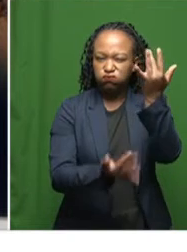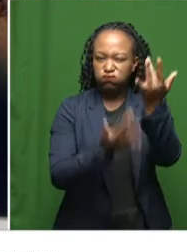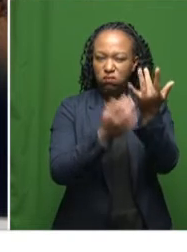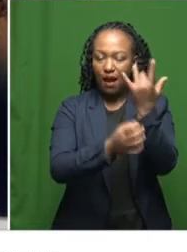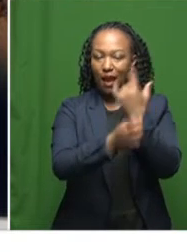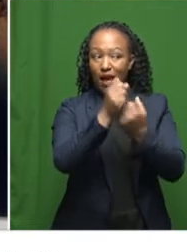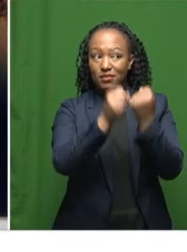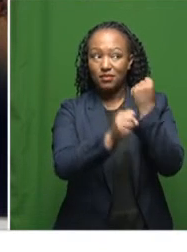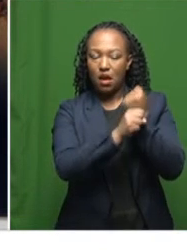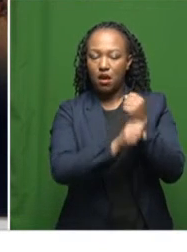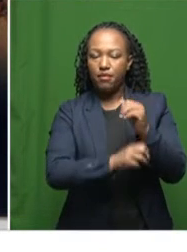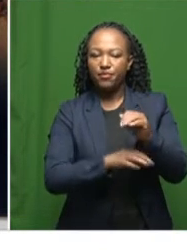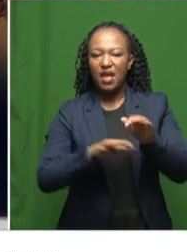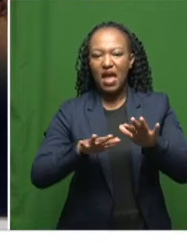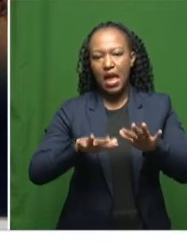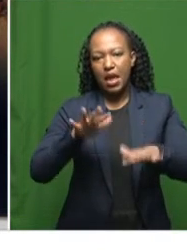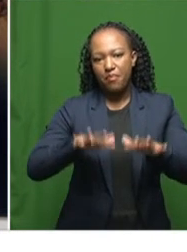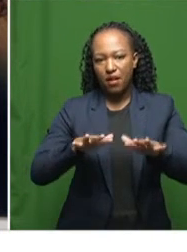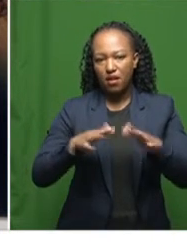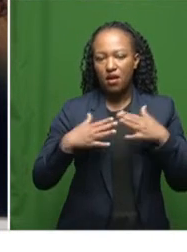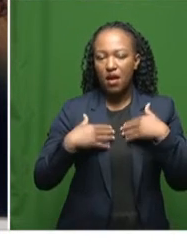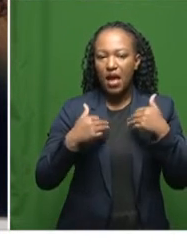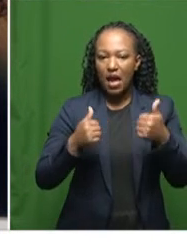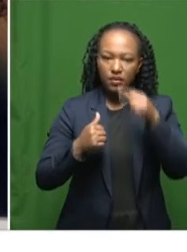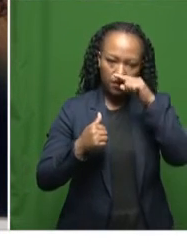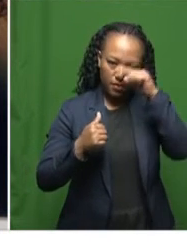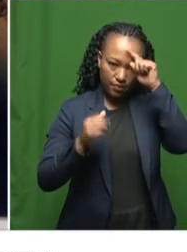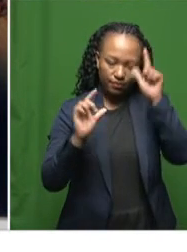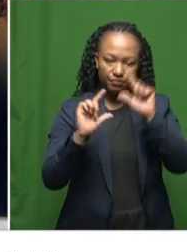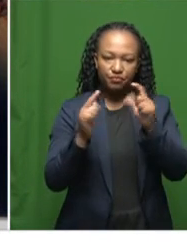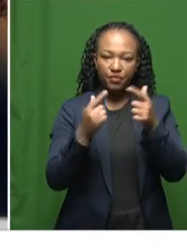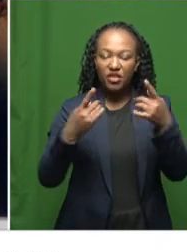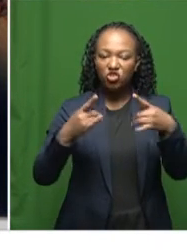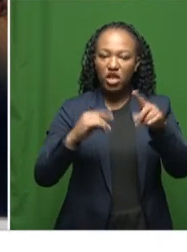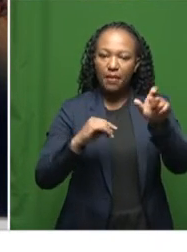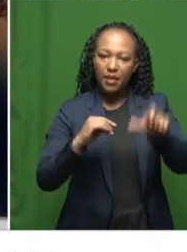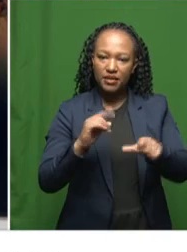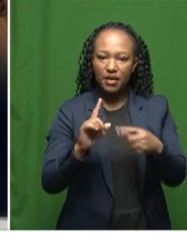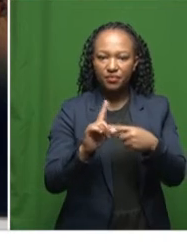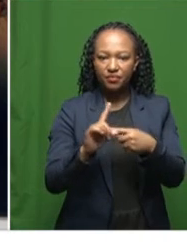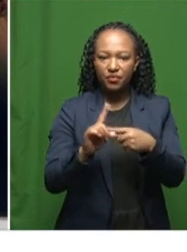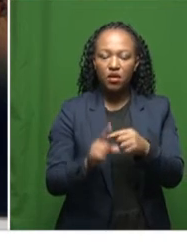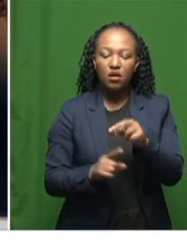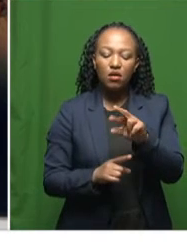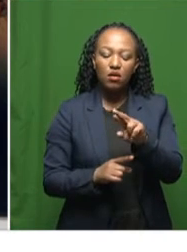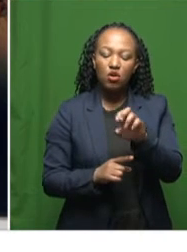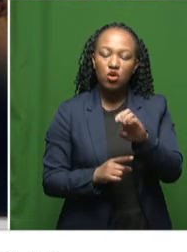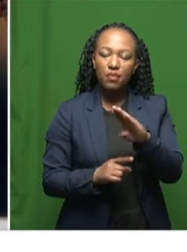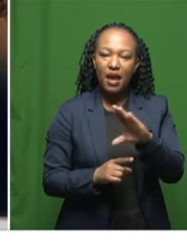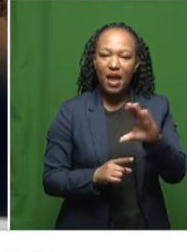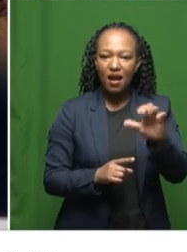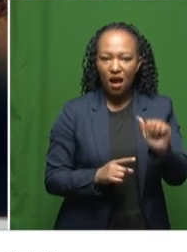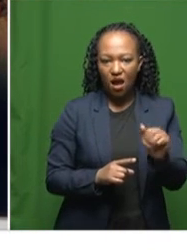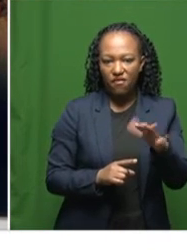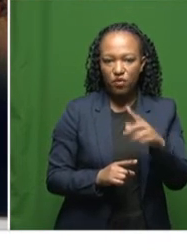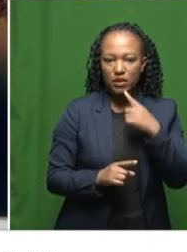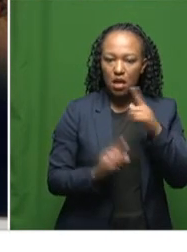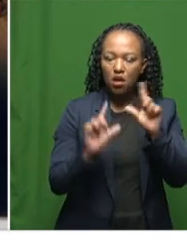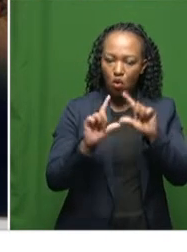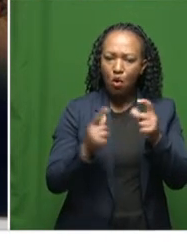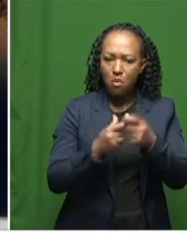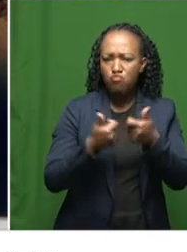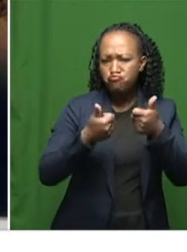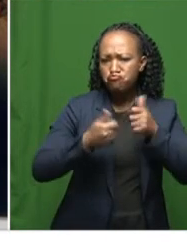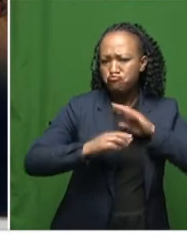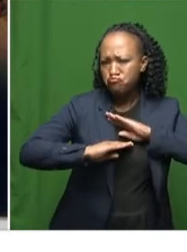Health Portfolio Committee Chairperson Dr. Rebecca Digamela says that the committee is satisfied and believes that progress was made